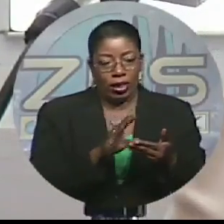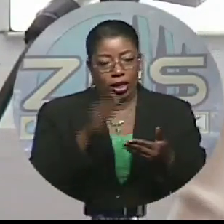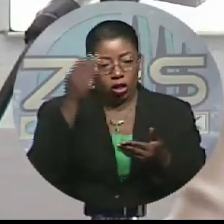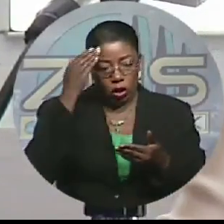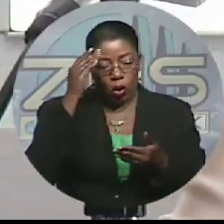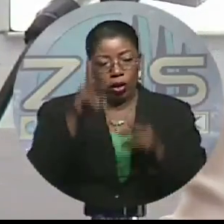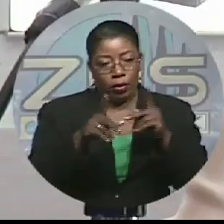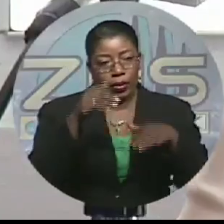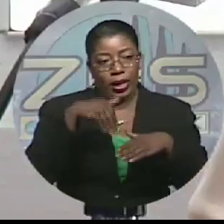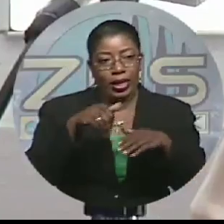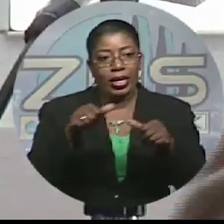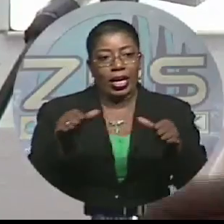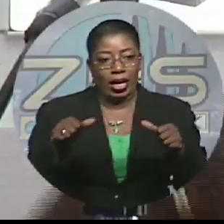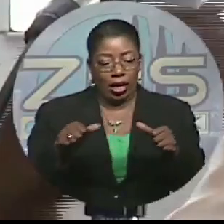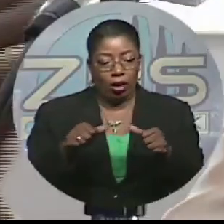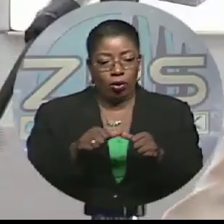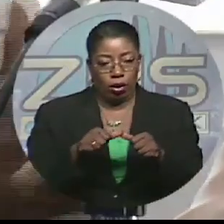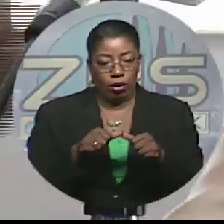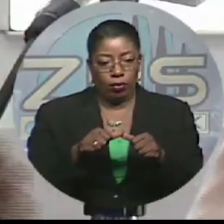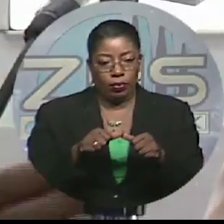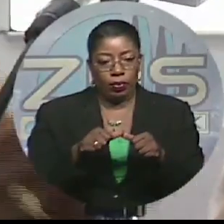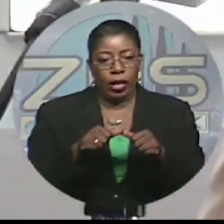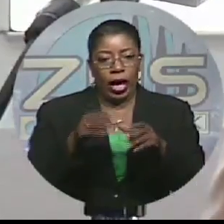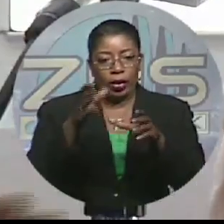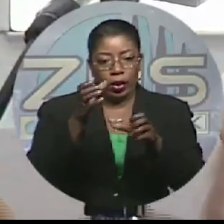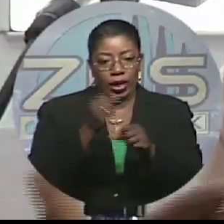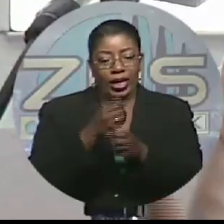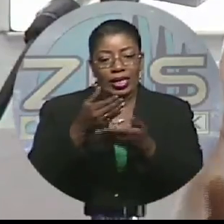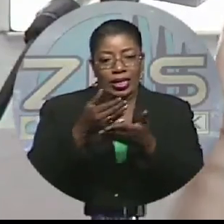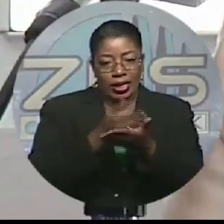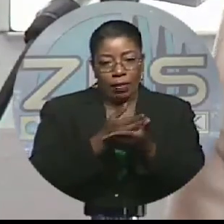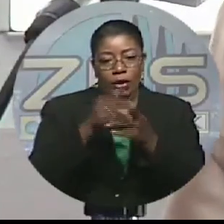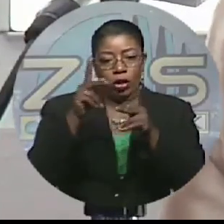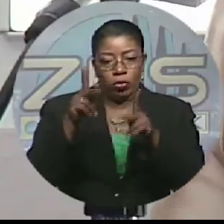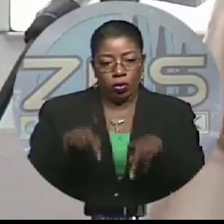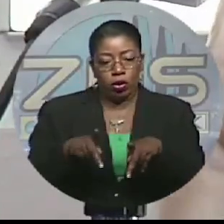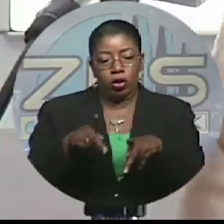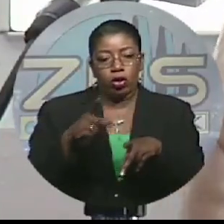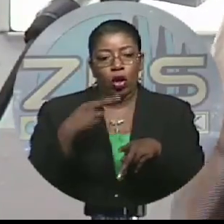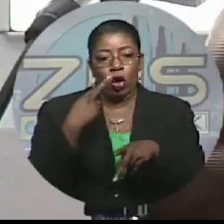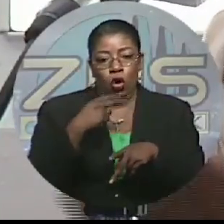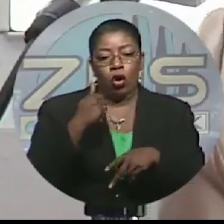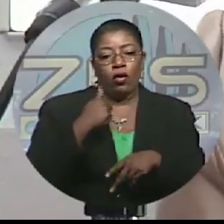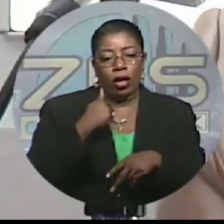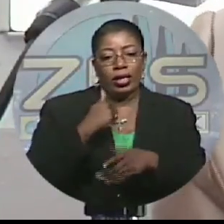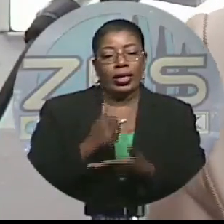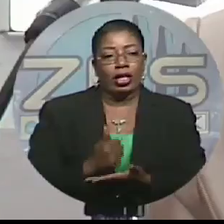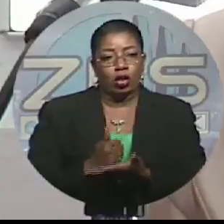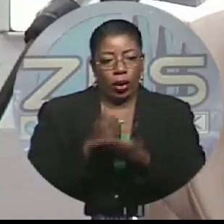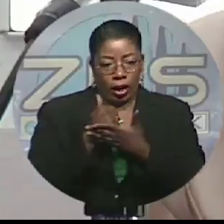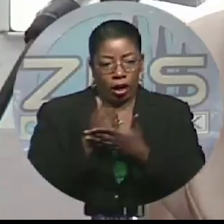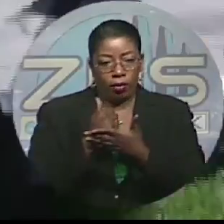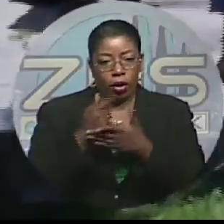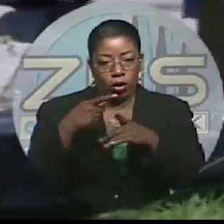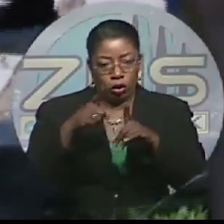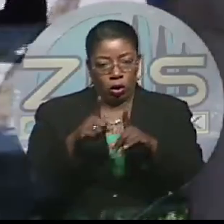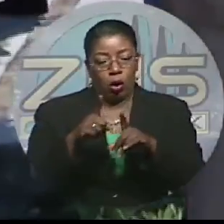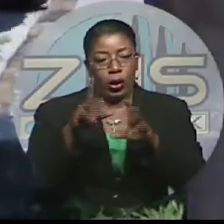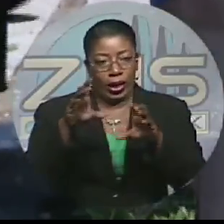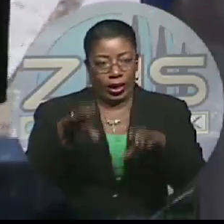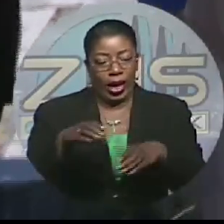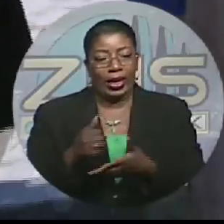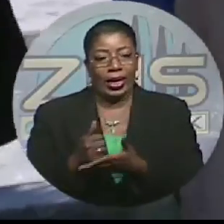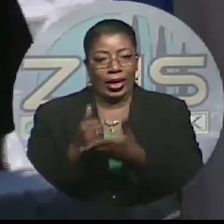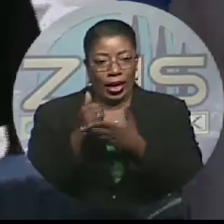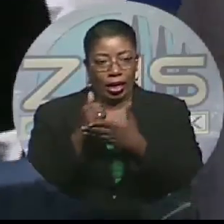in the area, and they're able to get some of these persons who are willing to come and assist wherever they can.